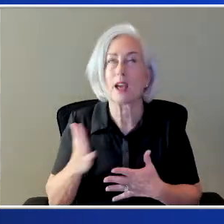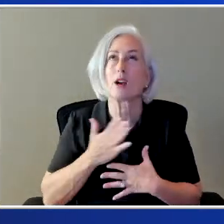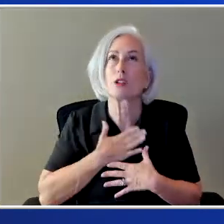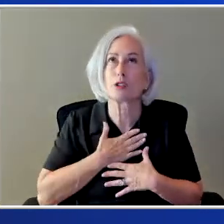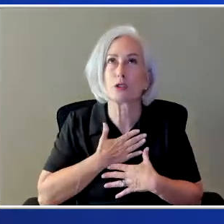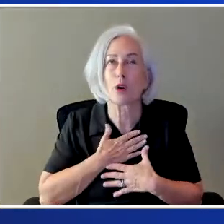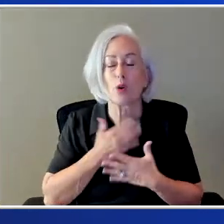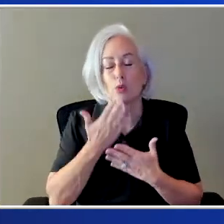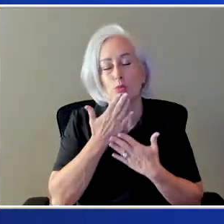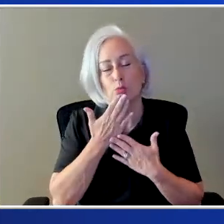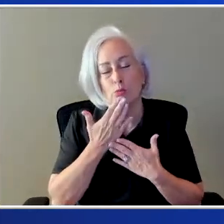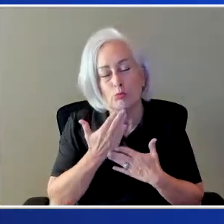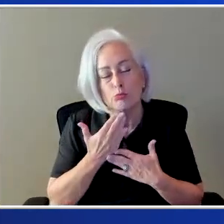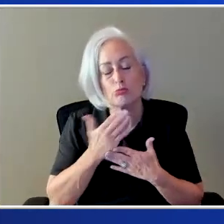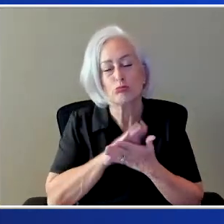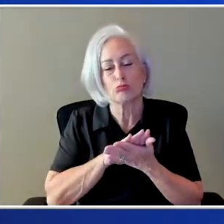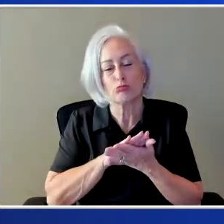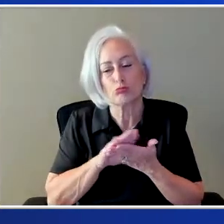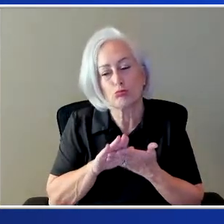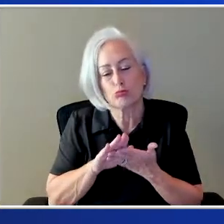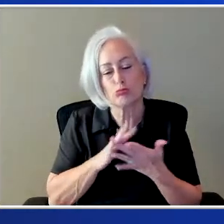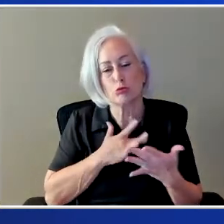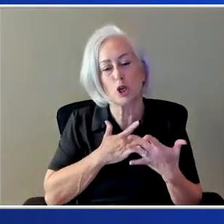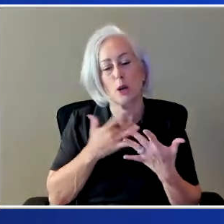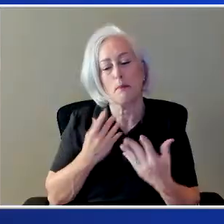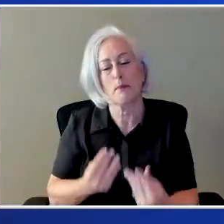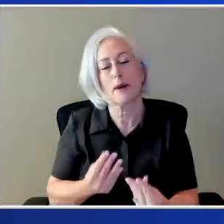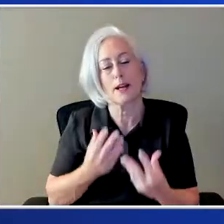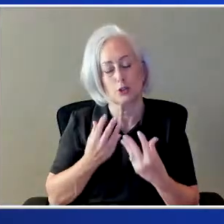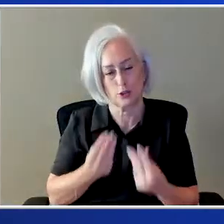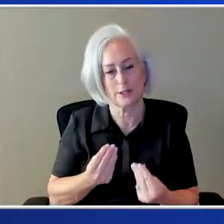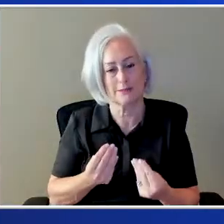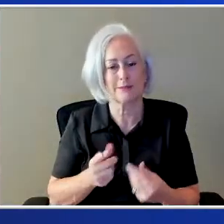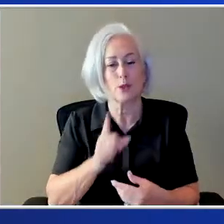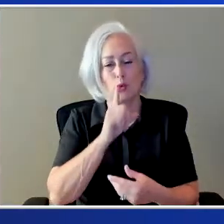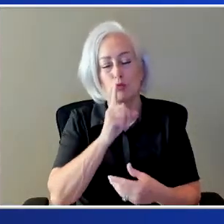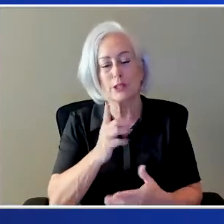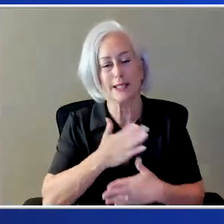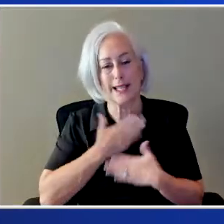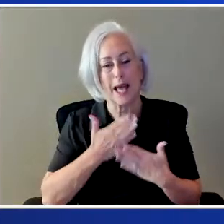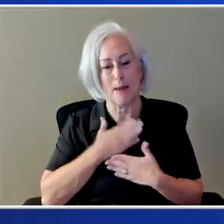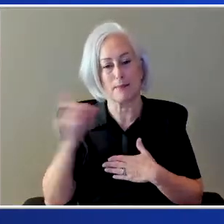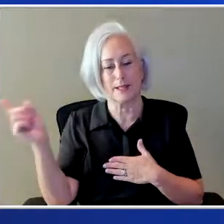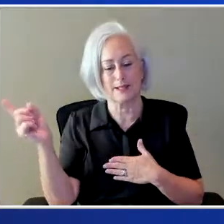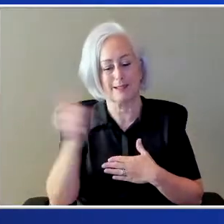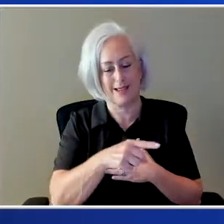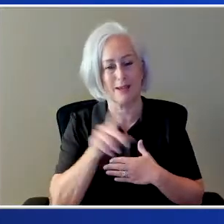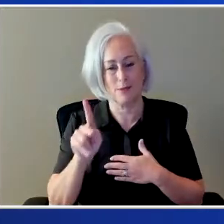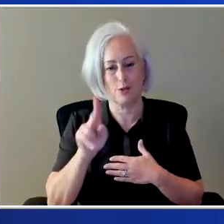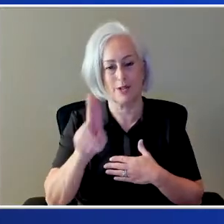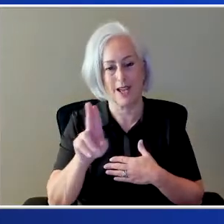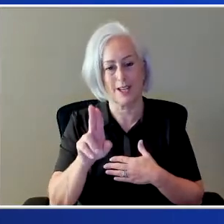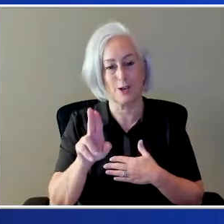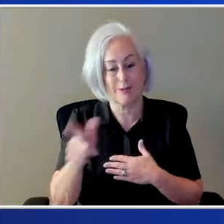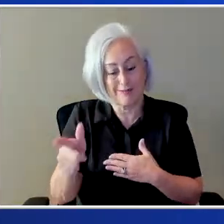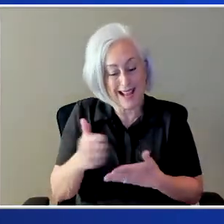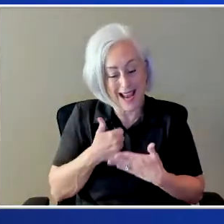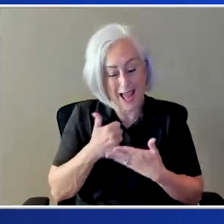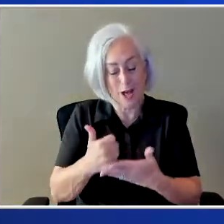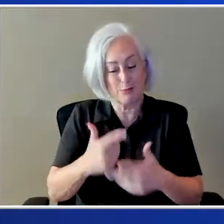And we are so fortunate that he was able to come here for his care, and they helped him survive. I